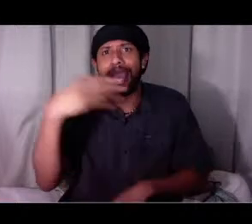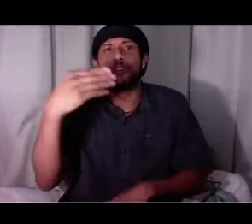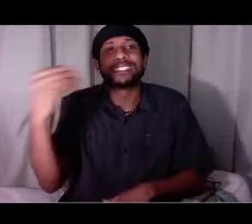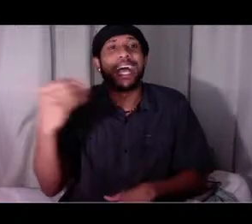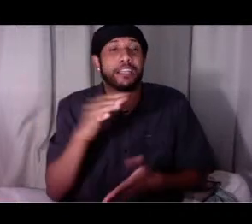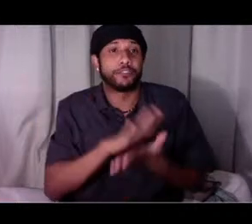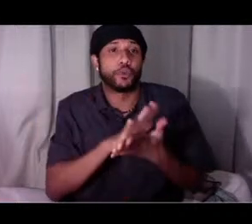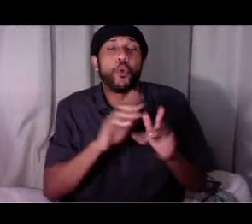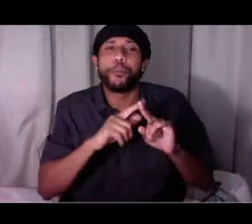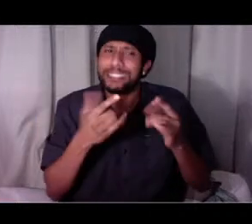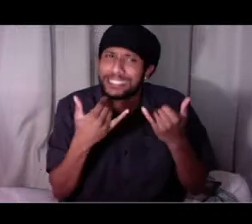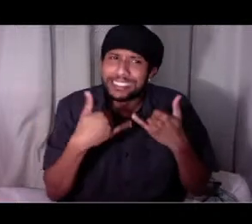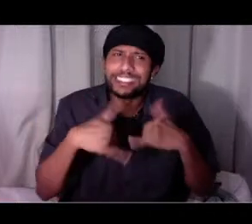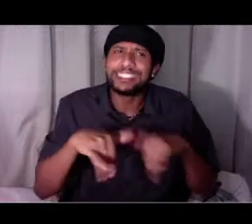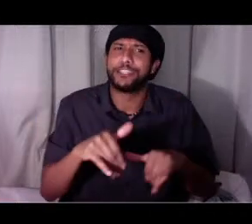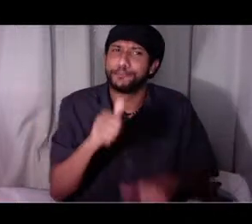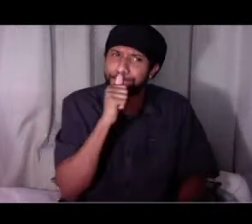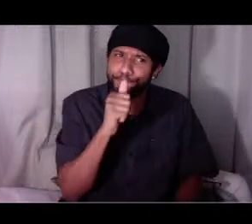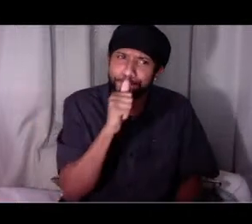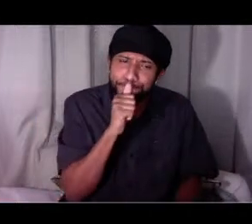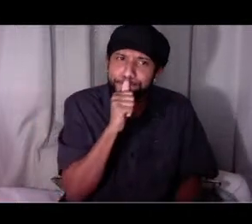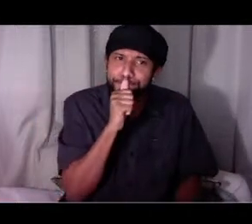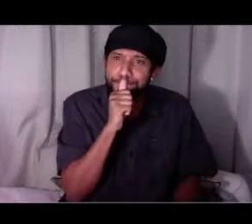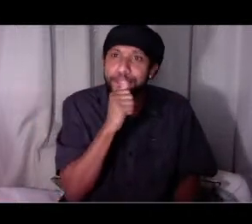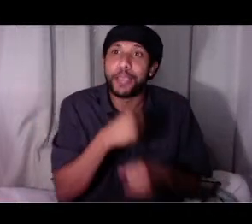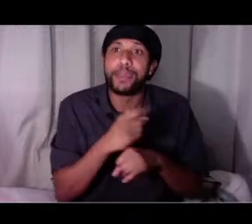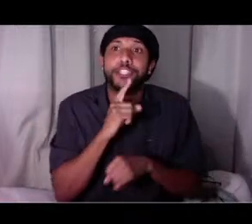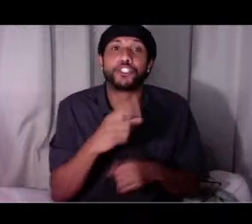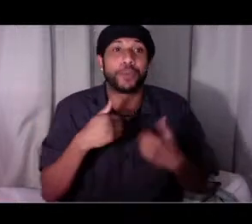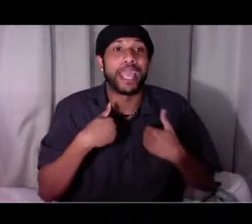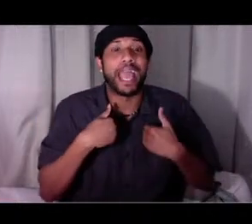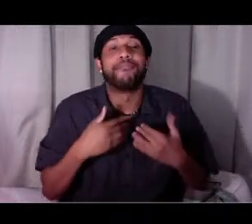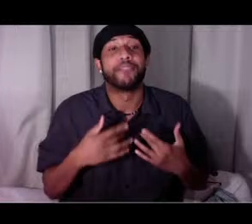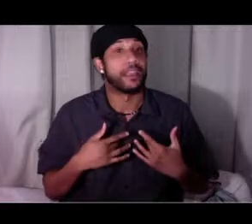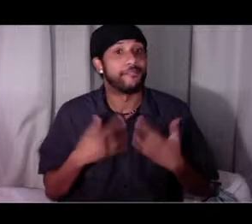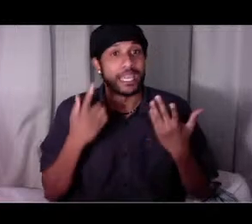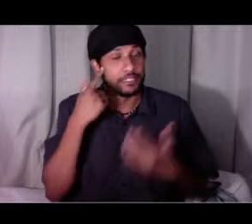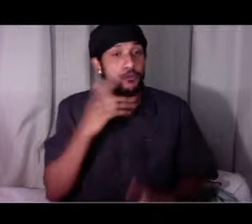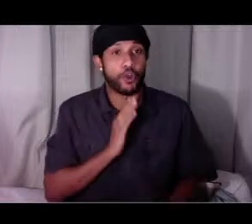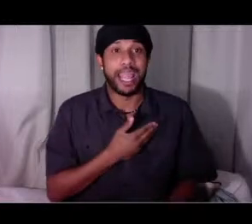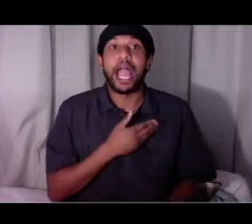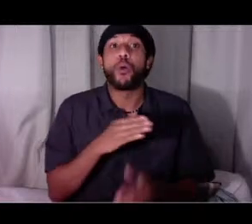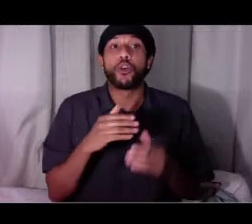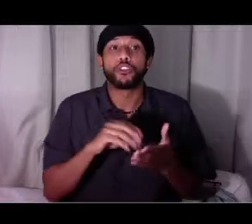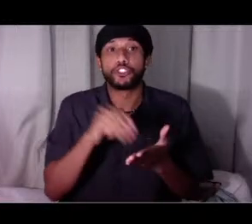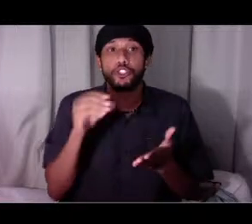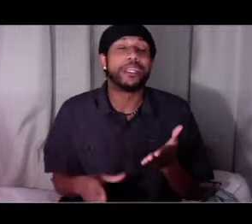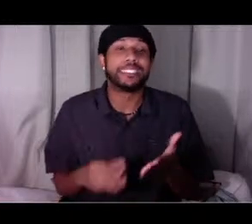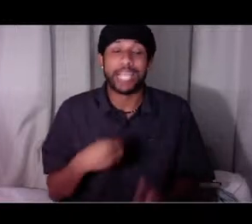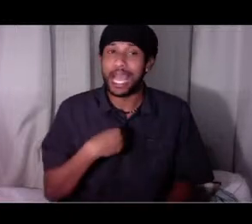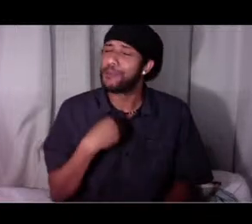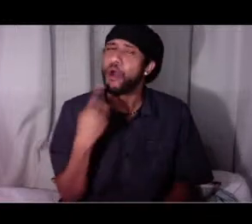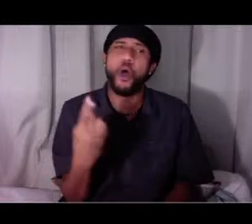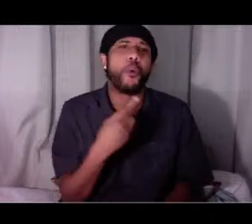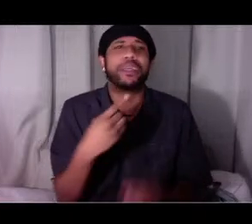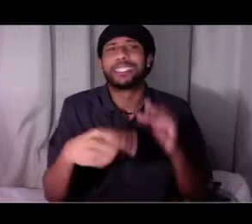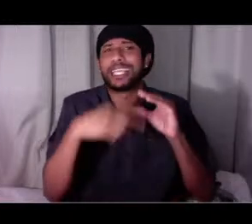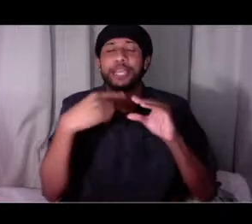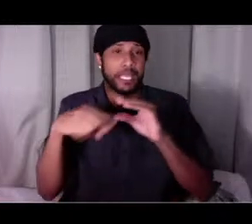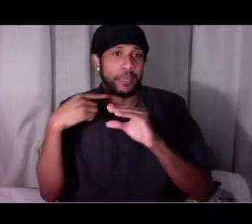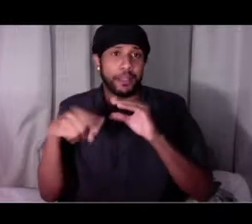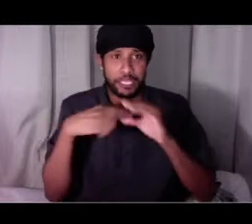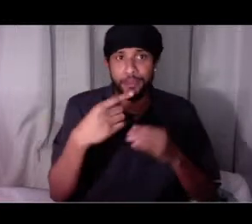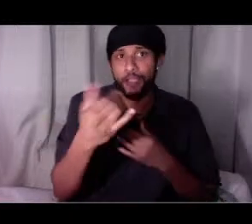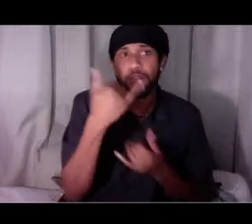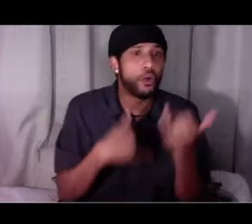still holding it together to make sure that there are plenty of events for our students I am always getting emails and